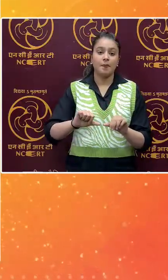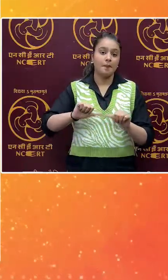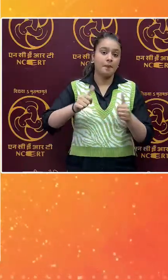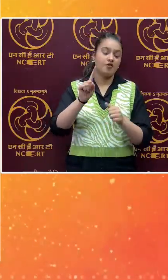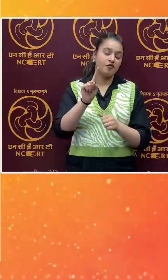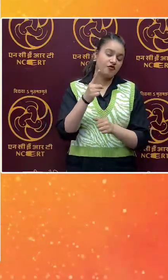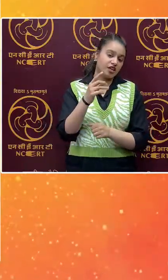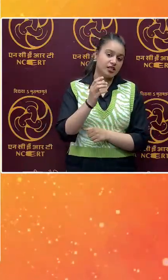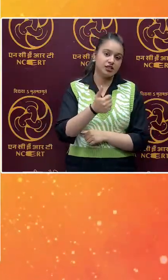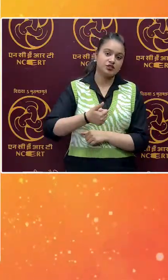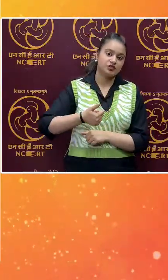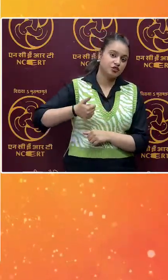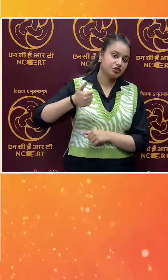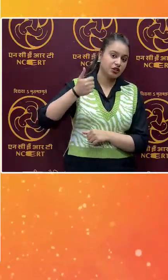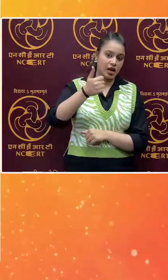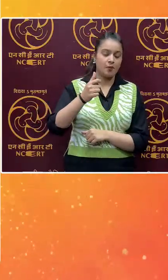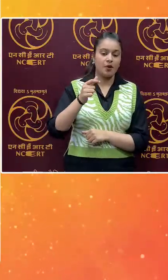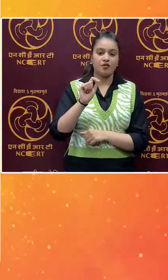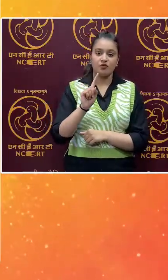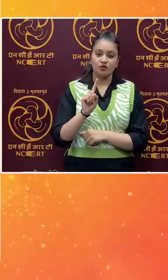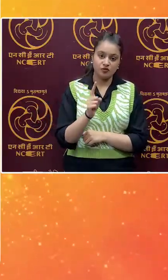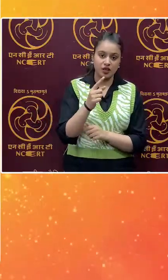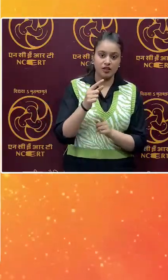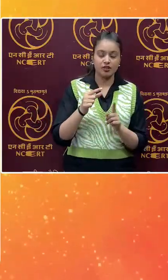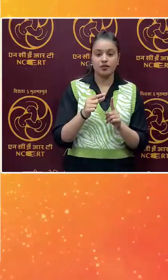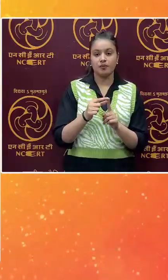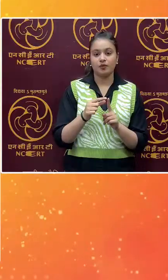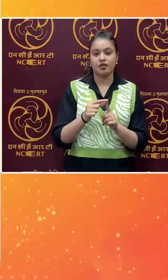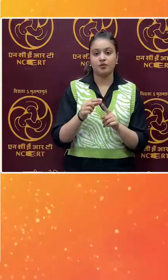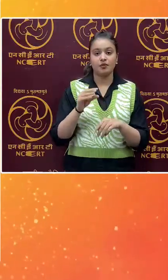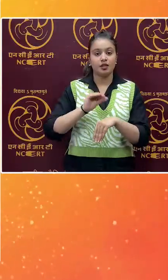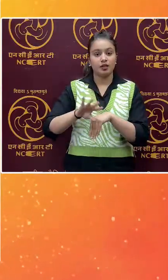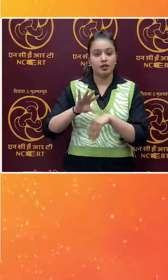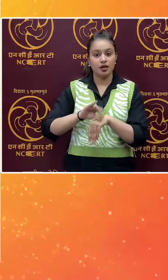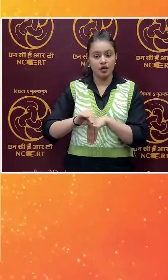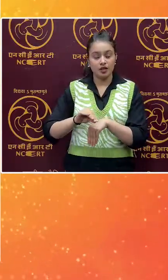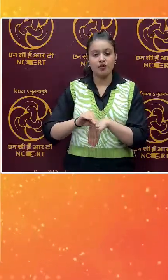chairman, first principal scientific advisor to Vajpayee.